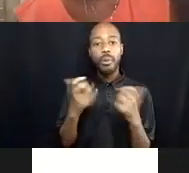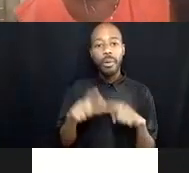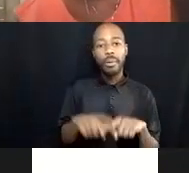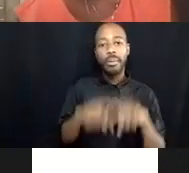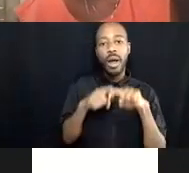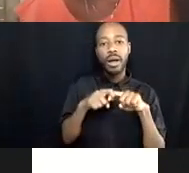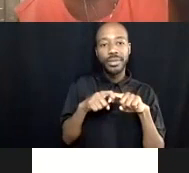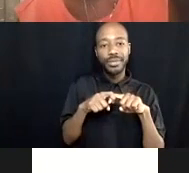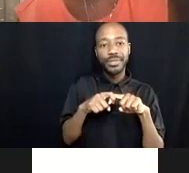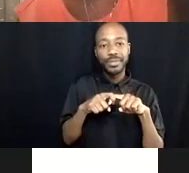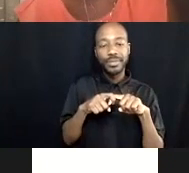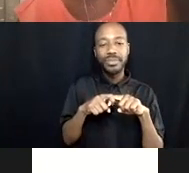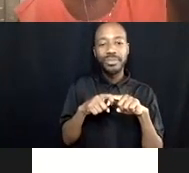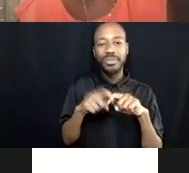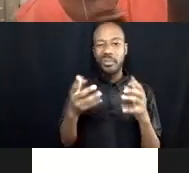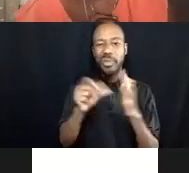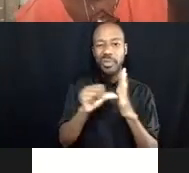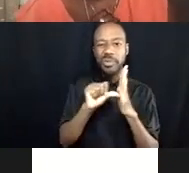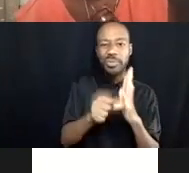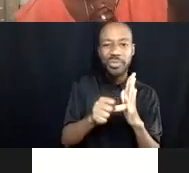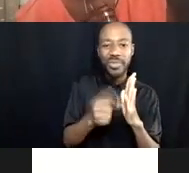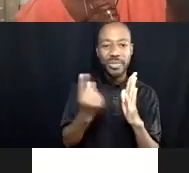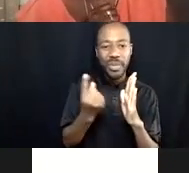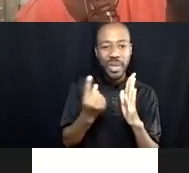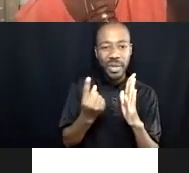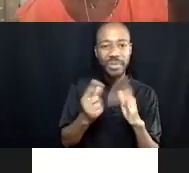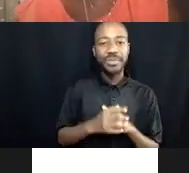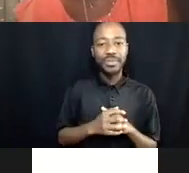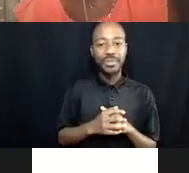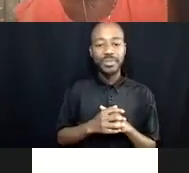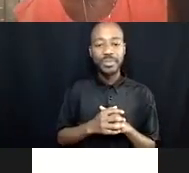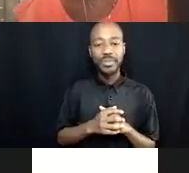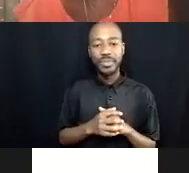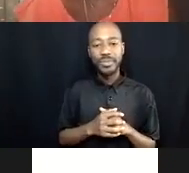out, where do I get out of my, how do I,